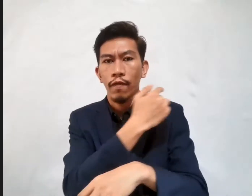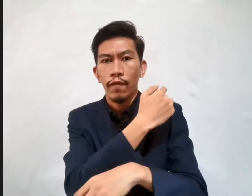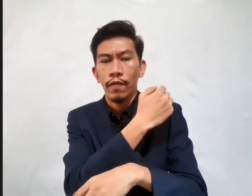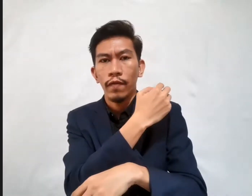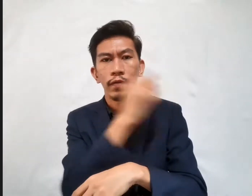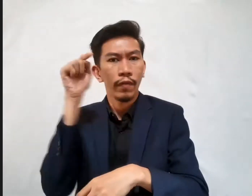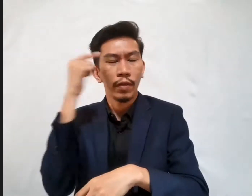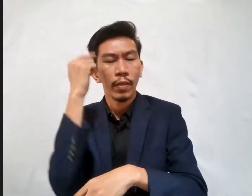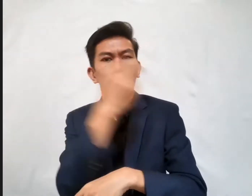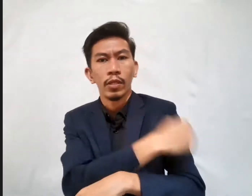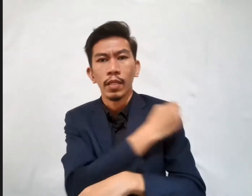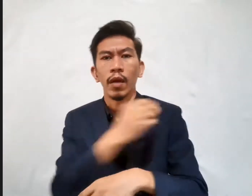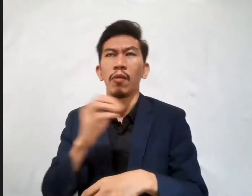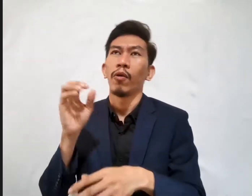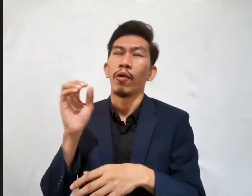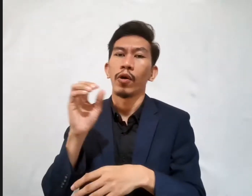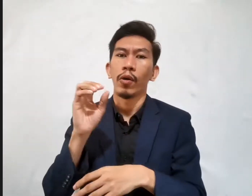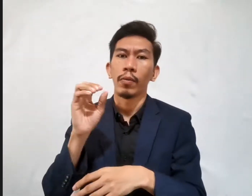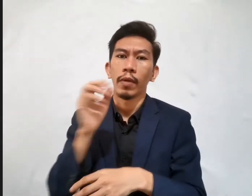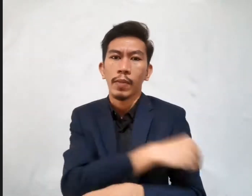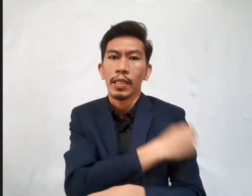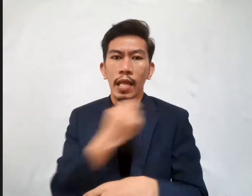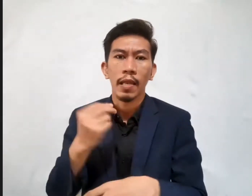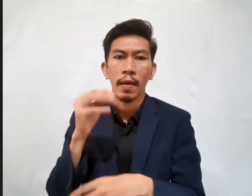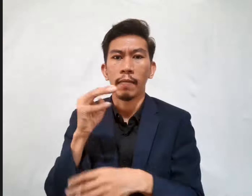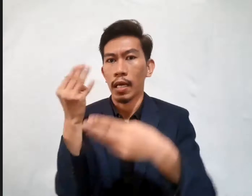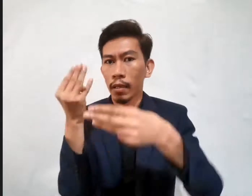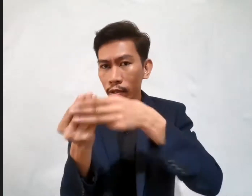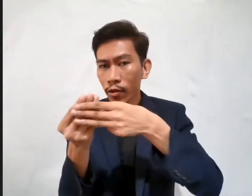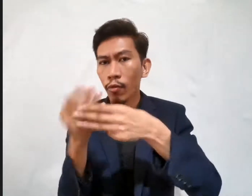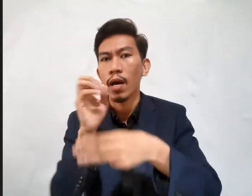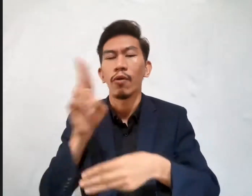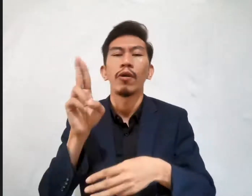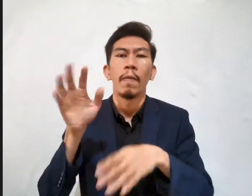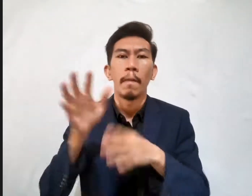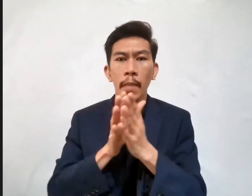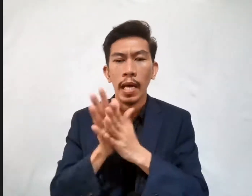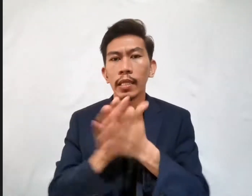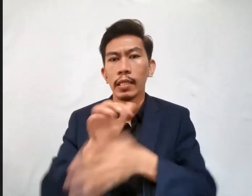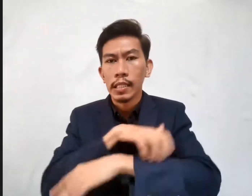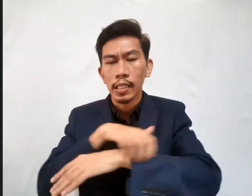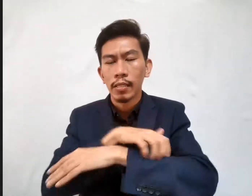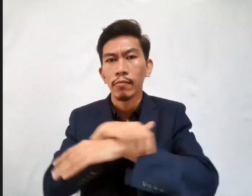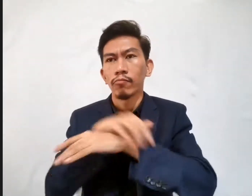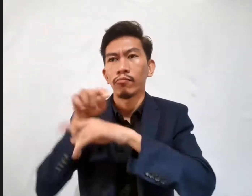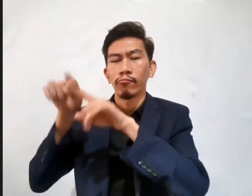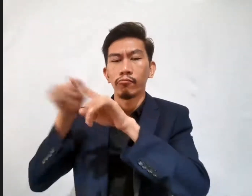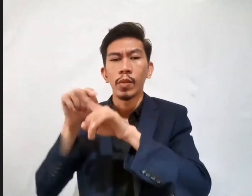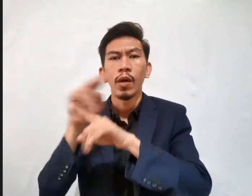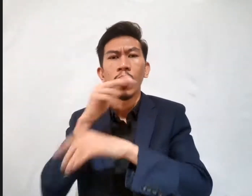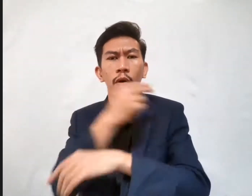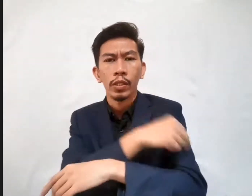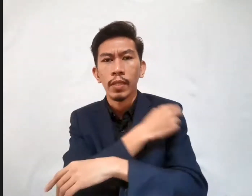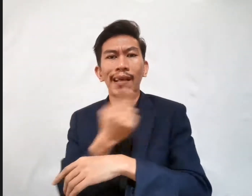Hospital ng Muntinlupa or Hospital ng Makati, those hospitals, as rightfully mentioned by